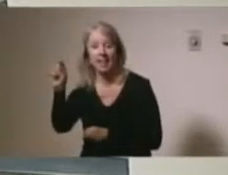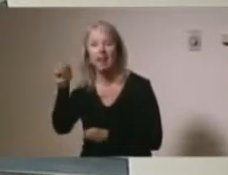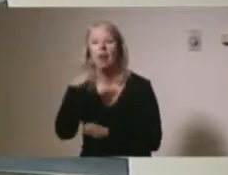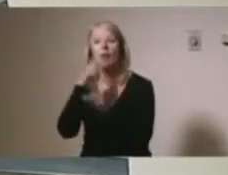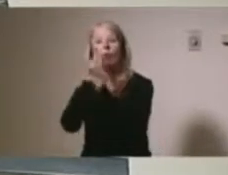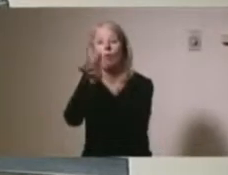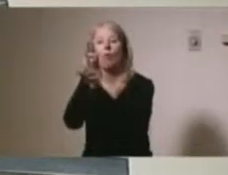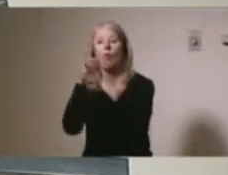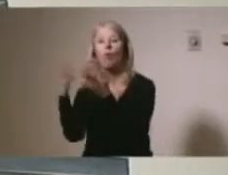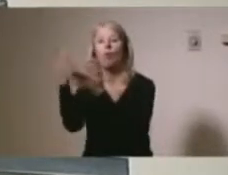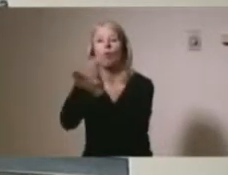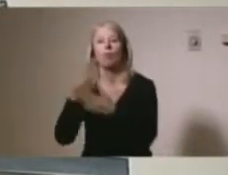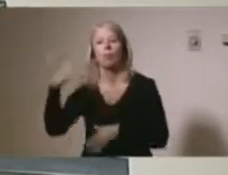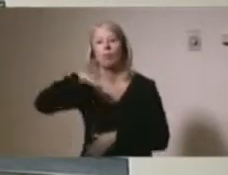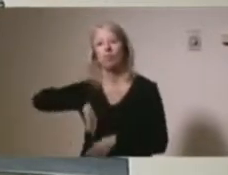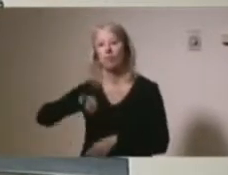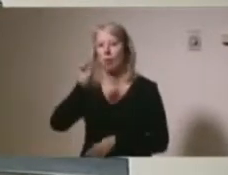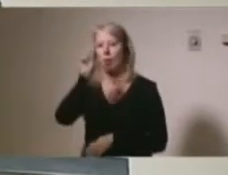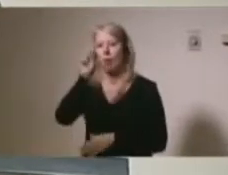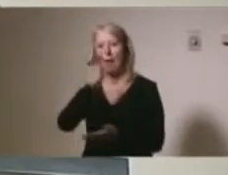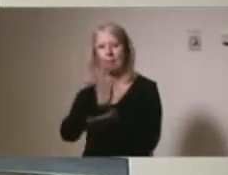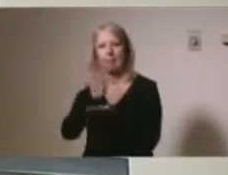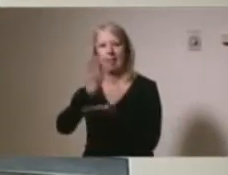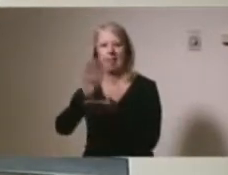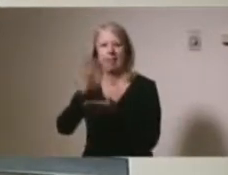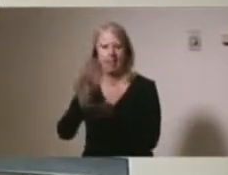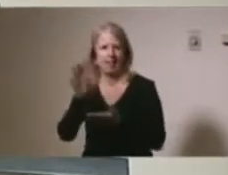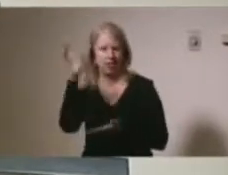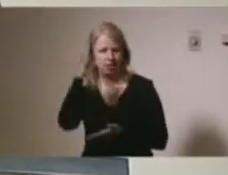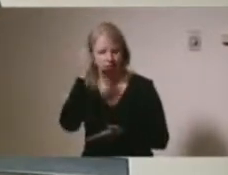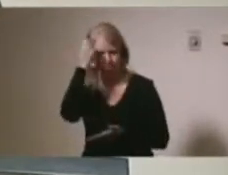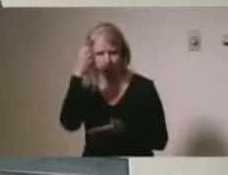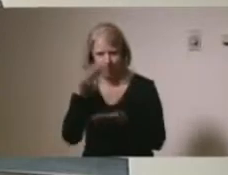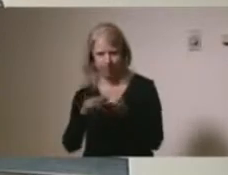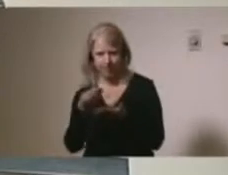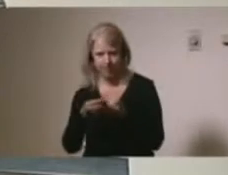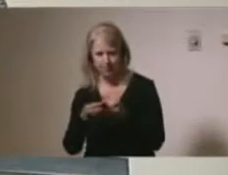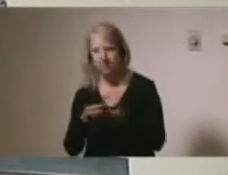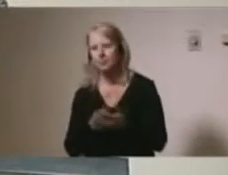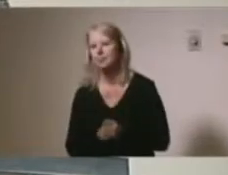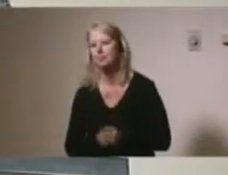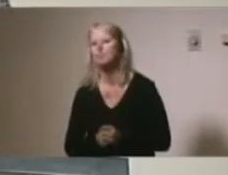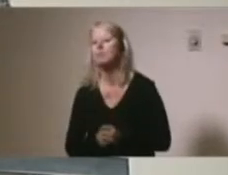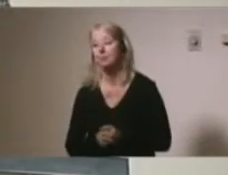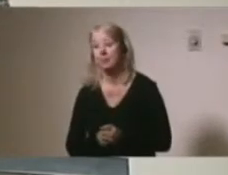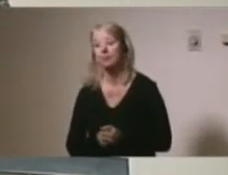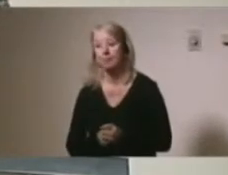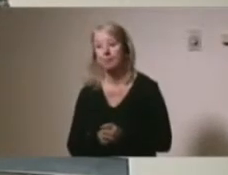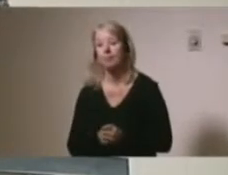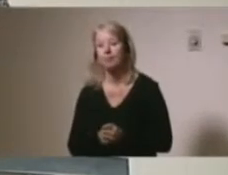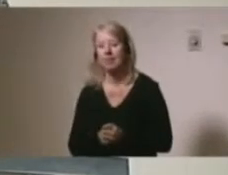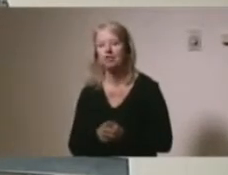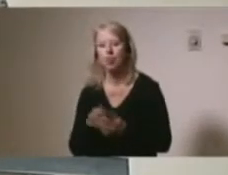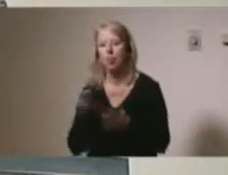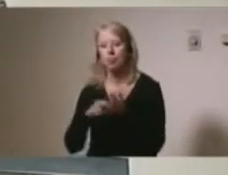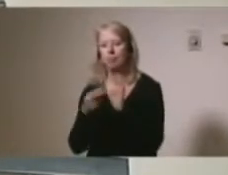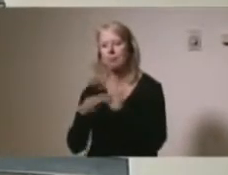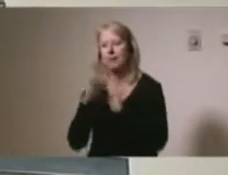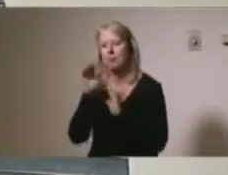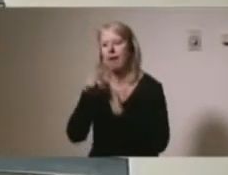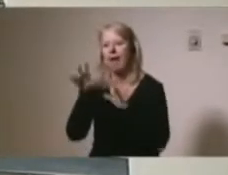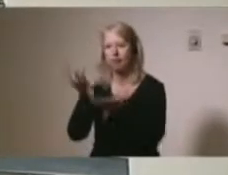have a net profit of 1 billion euros. The bank is taking more and more importance,